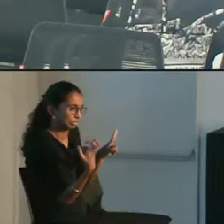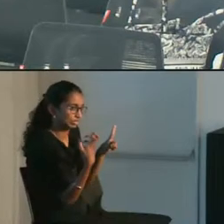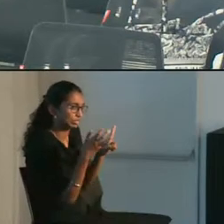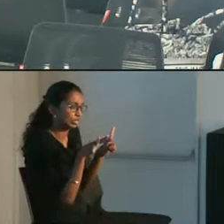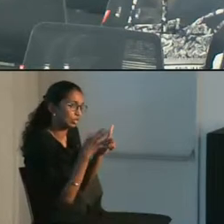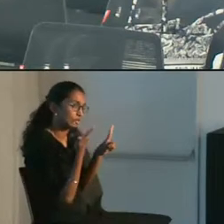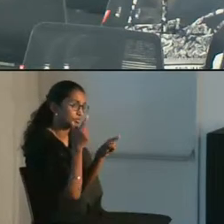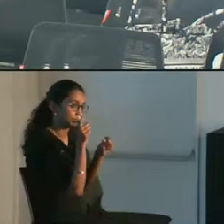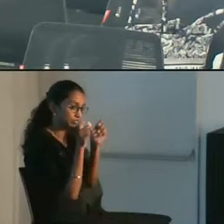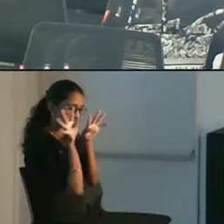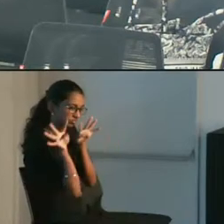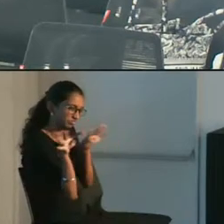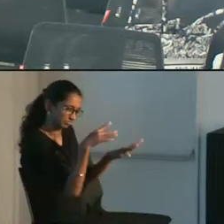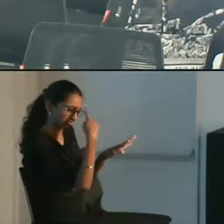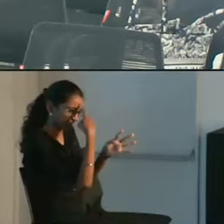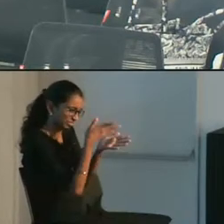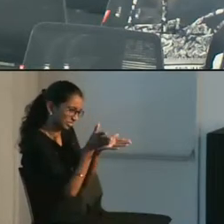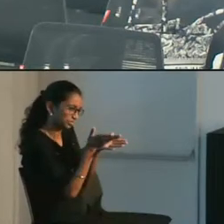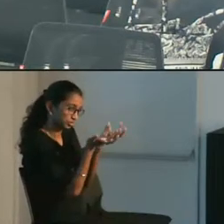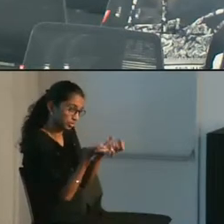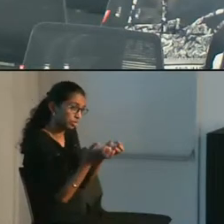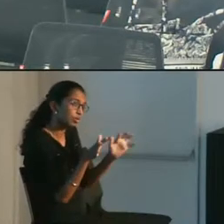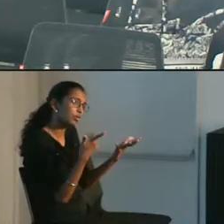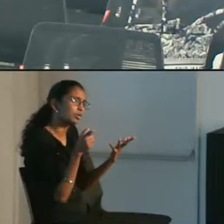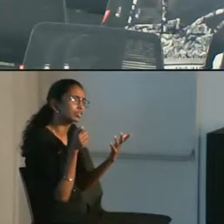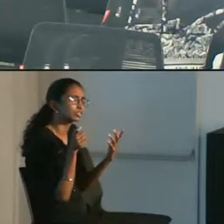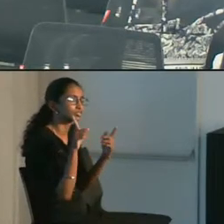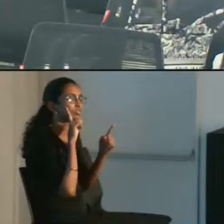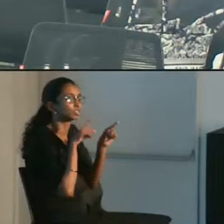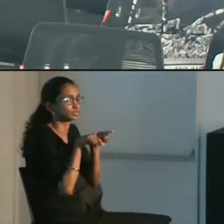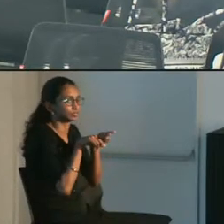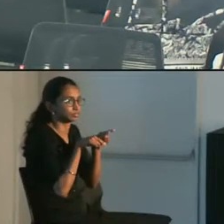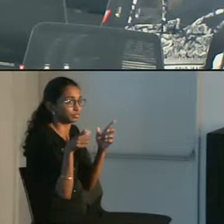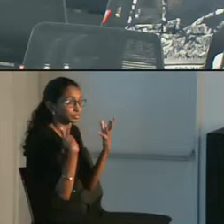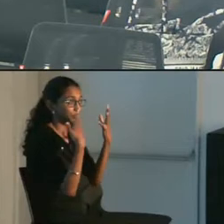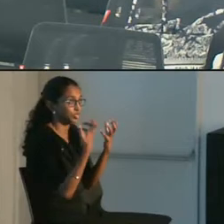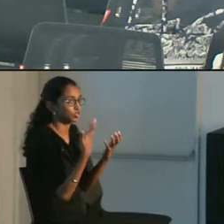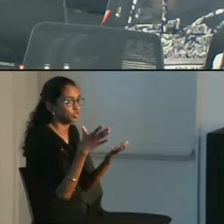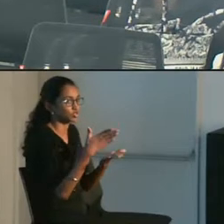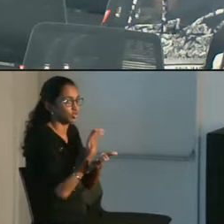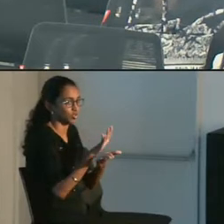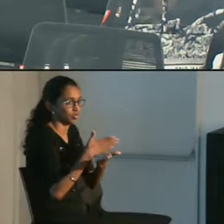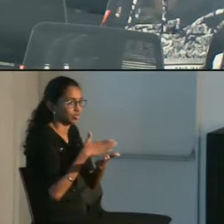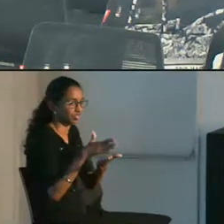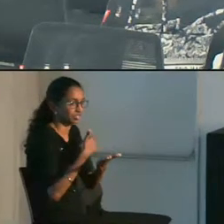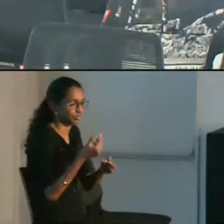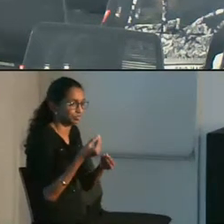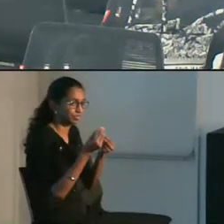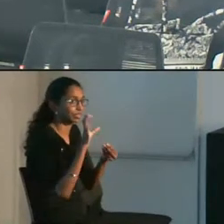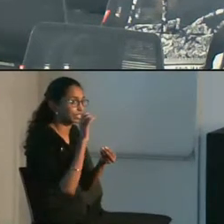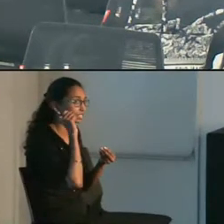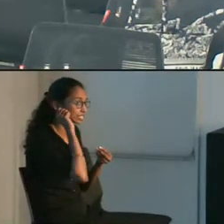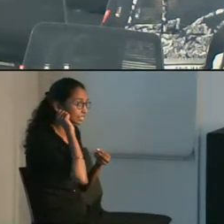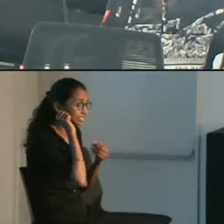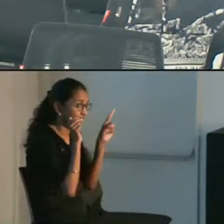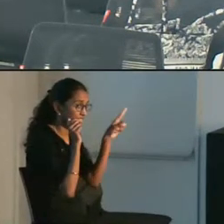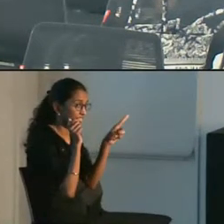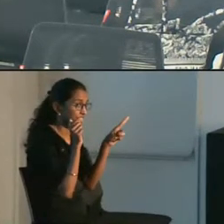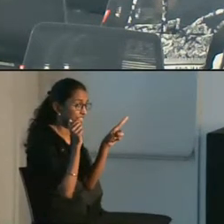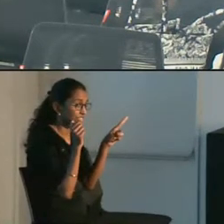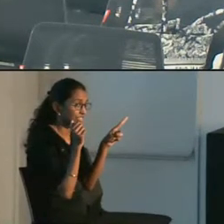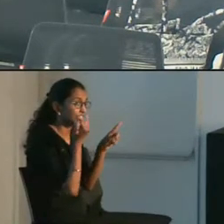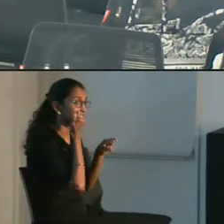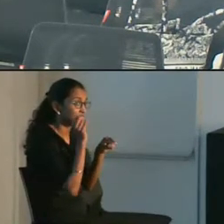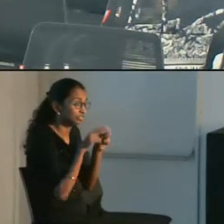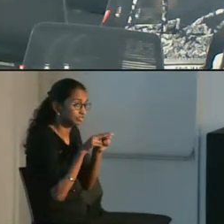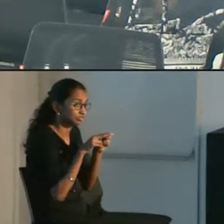of the crowds there? Because just to give an example of just songs, in Chennai, if you